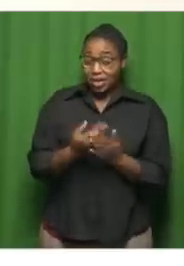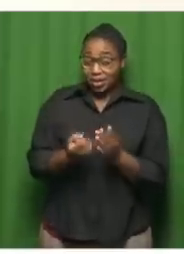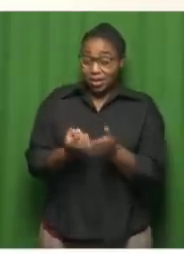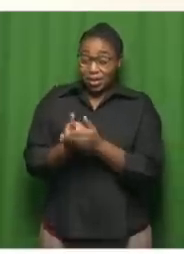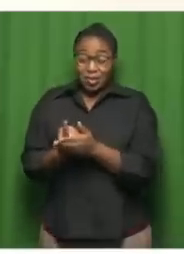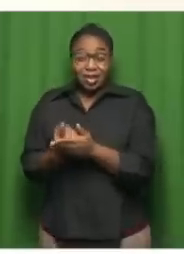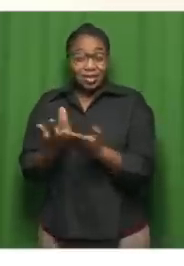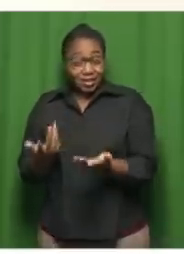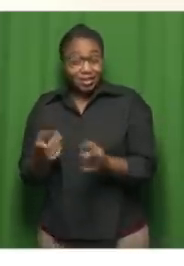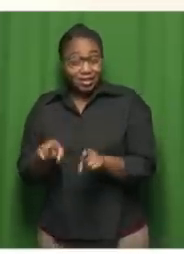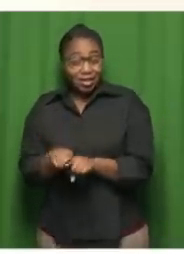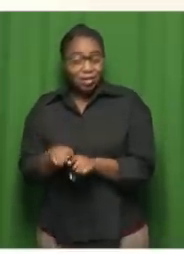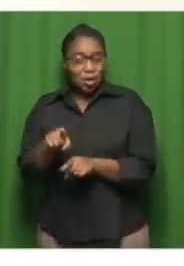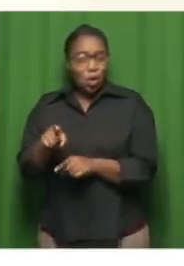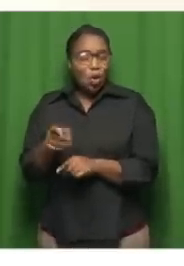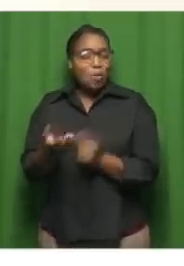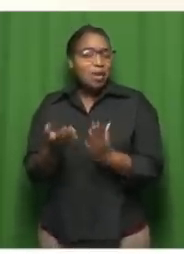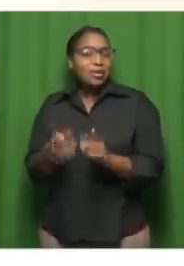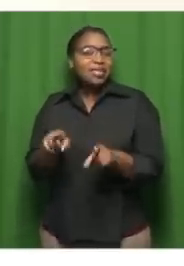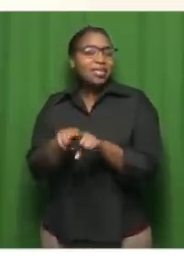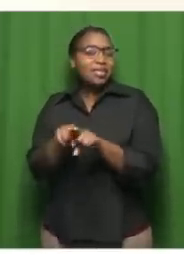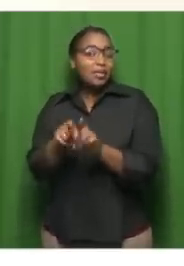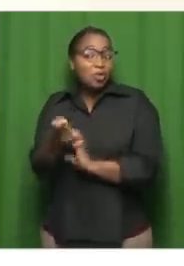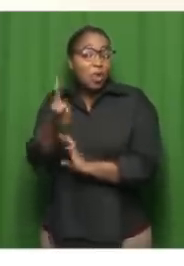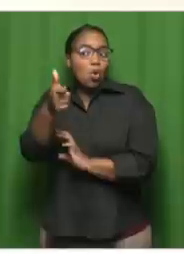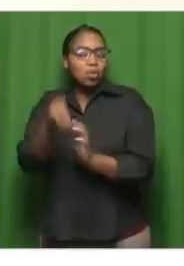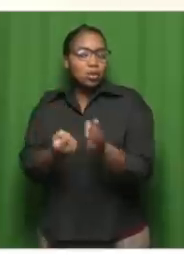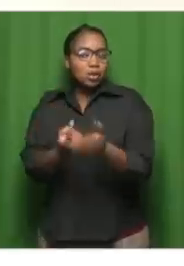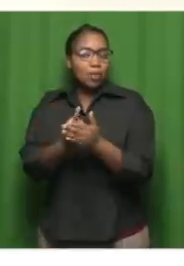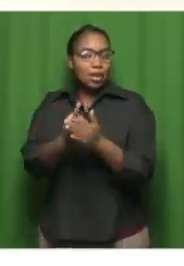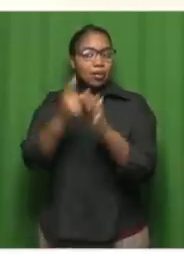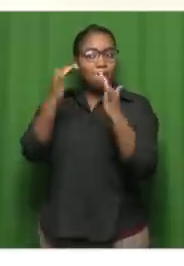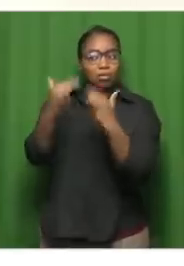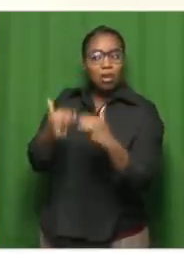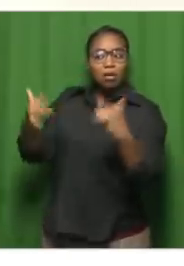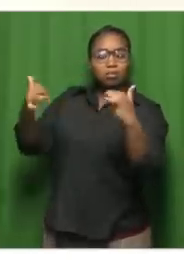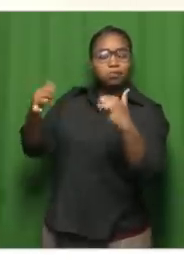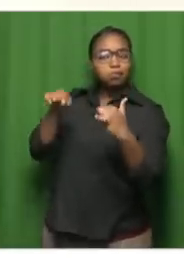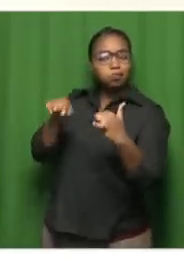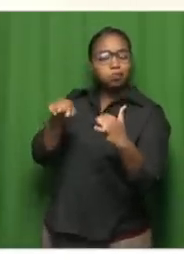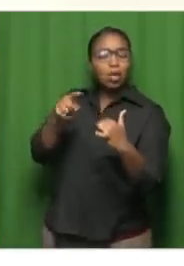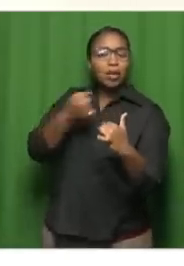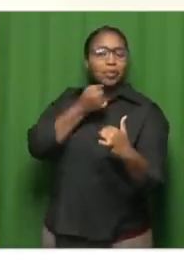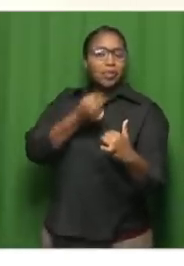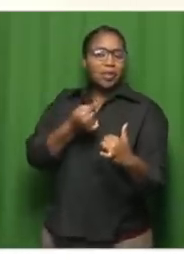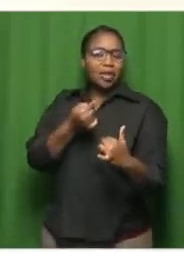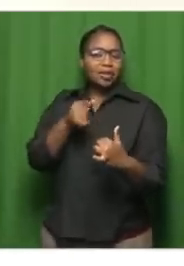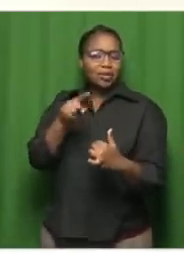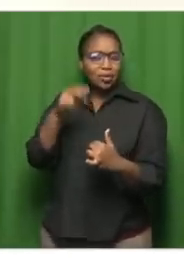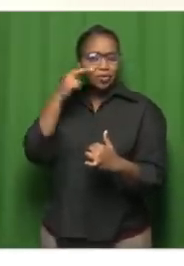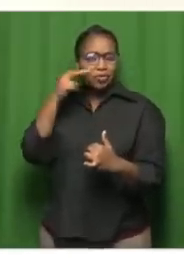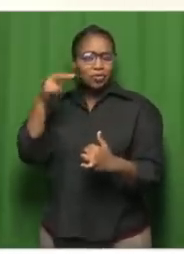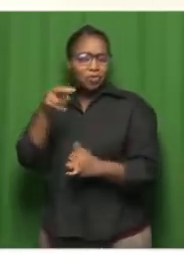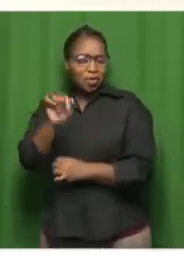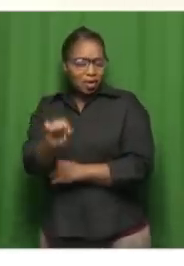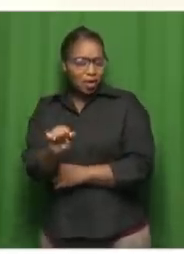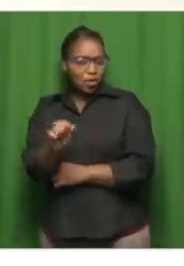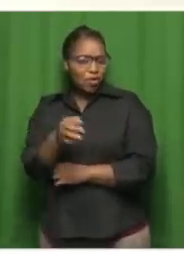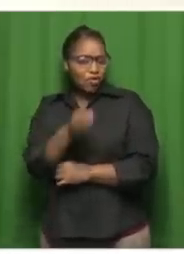in Parliament, that's what we can expect, that he's going to go through smoothly? What are your views on the future of